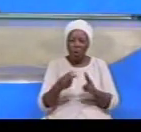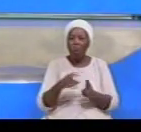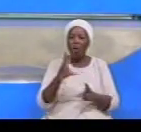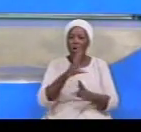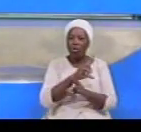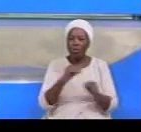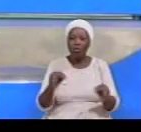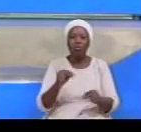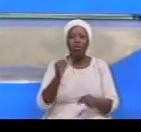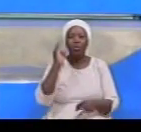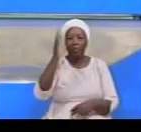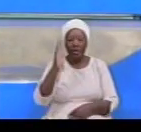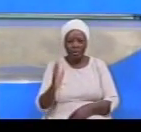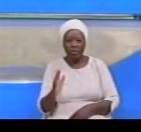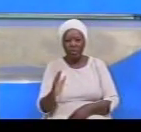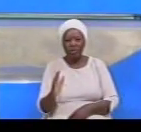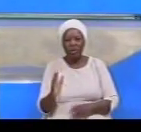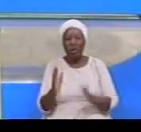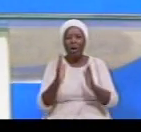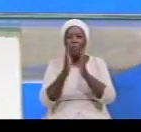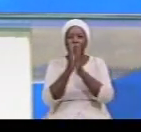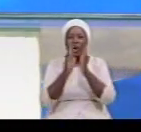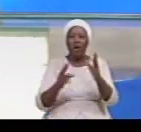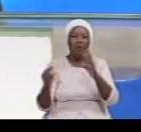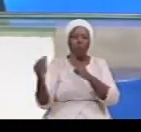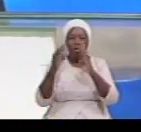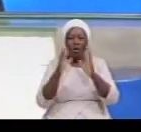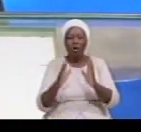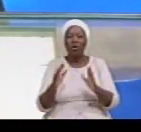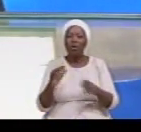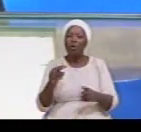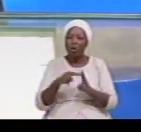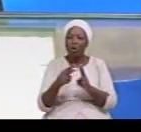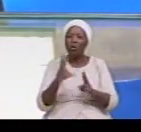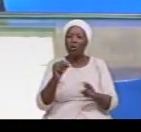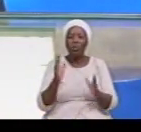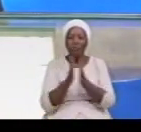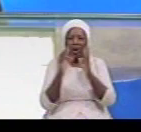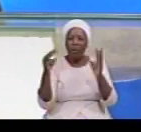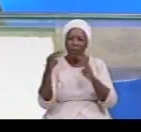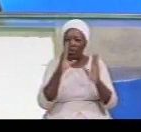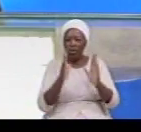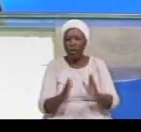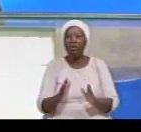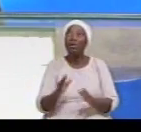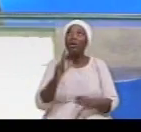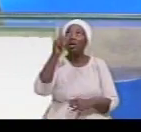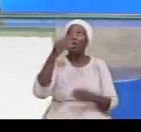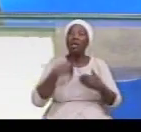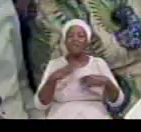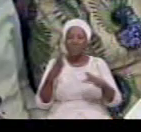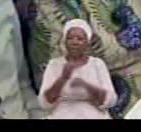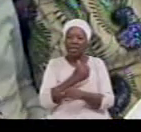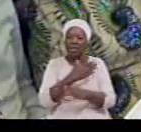intercessor or no intercessor, he has taken away your sicknesses.